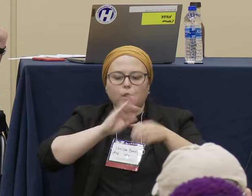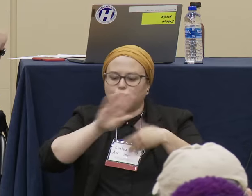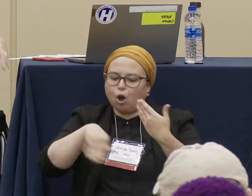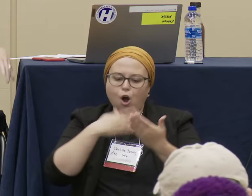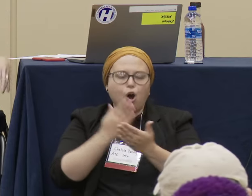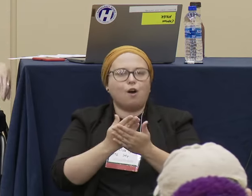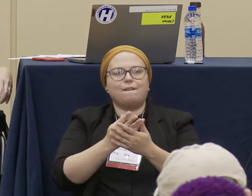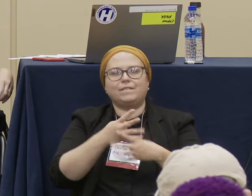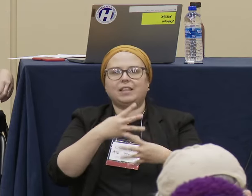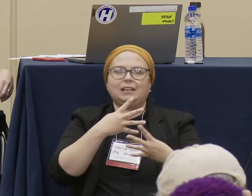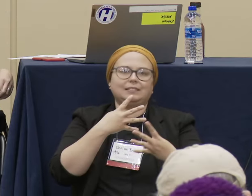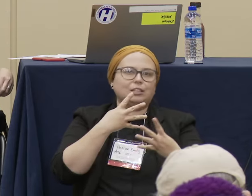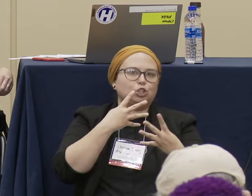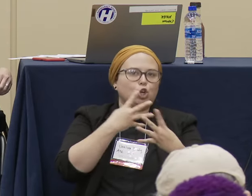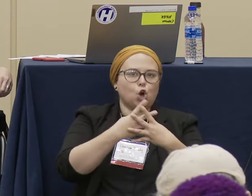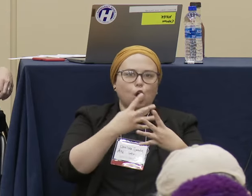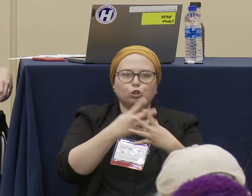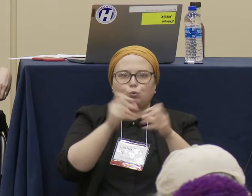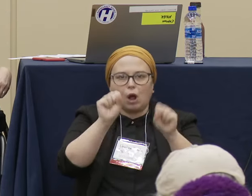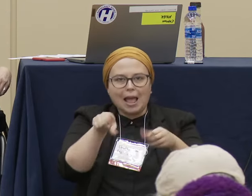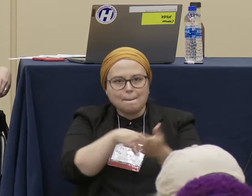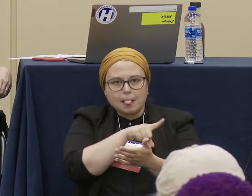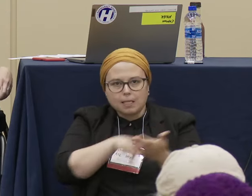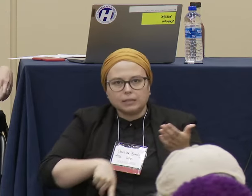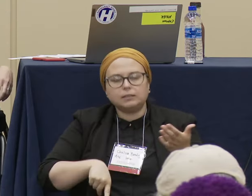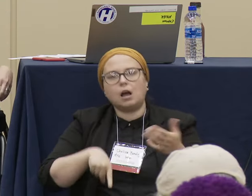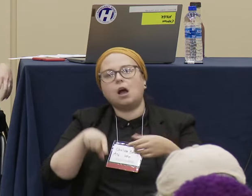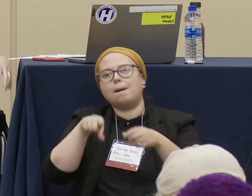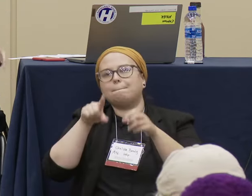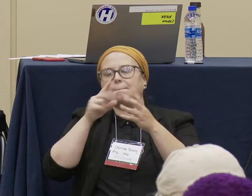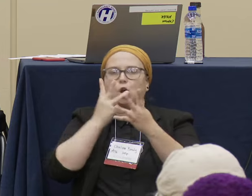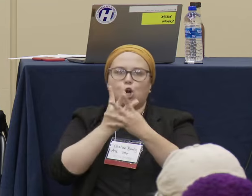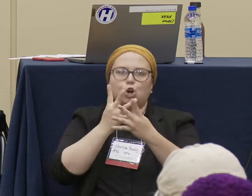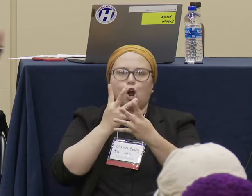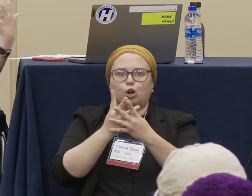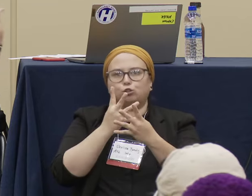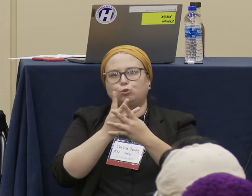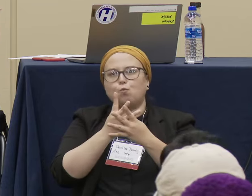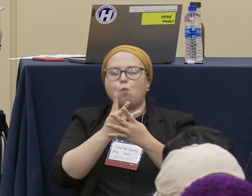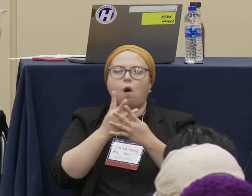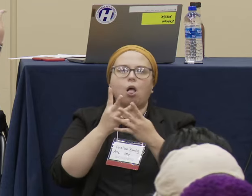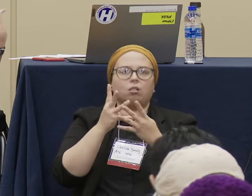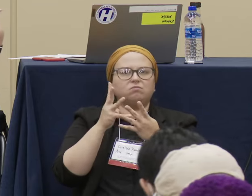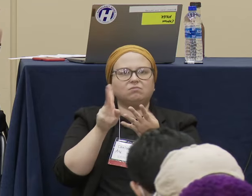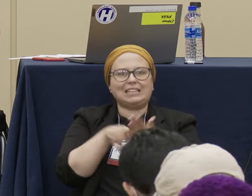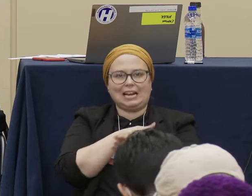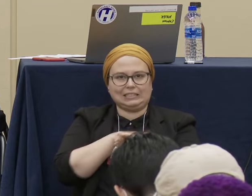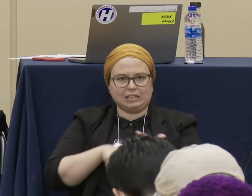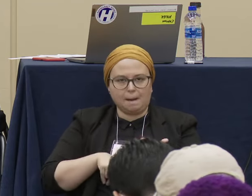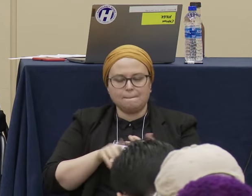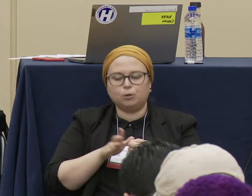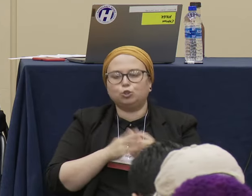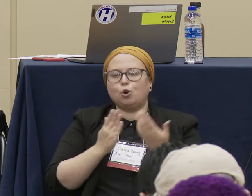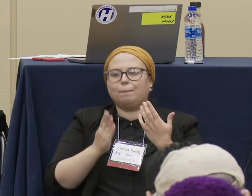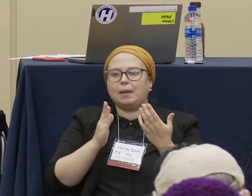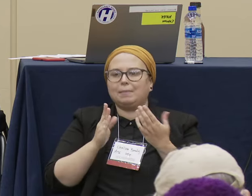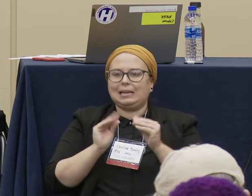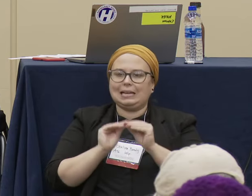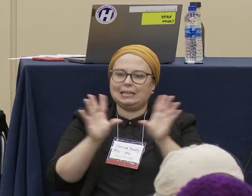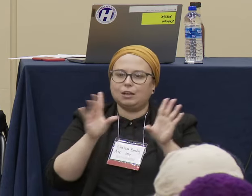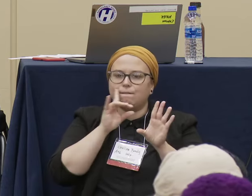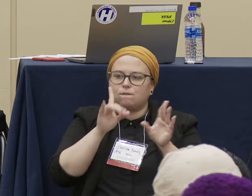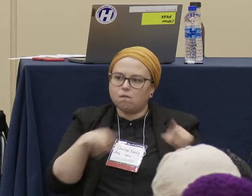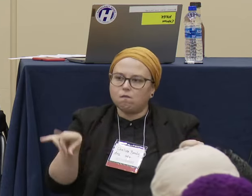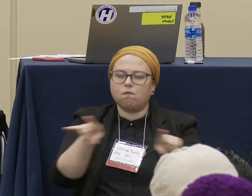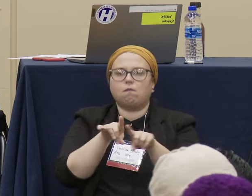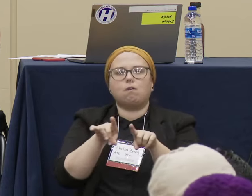and carceral sanism. But I wanna end by saying that it might be clear to everybody in this room that you